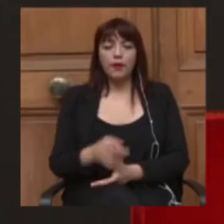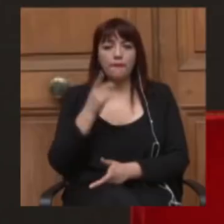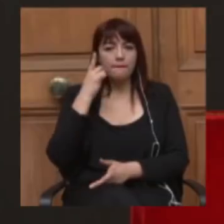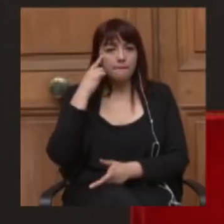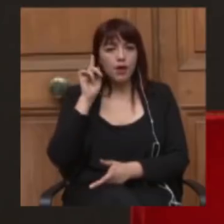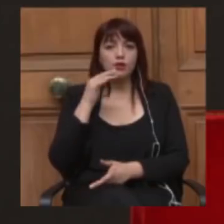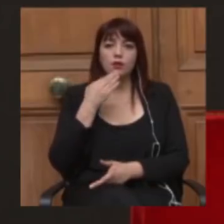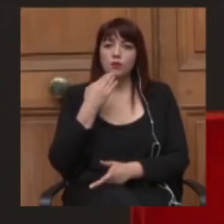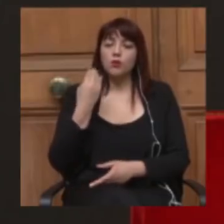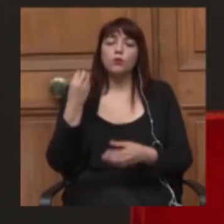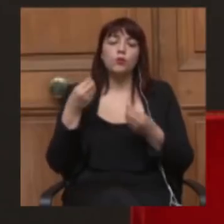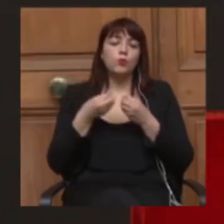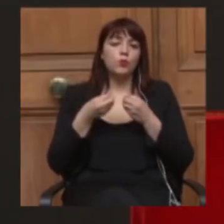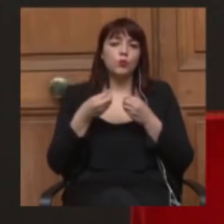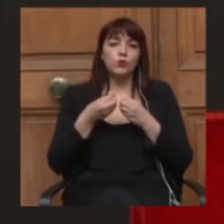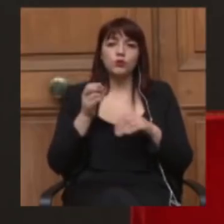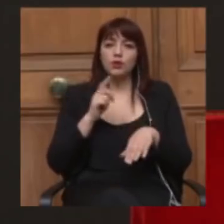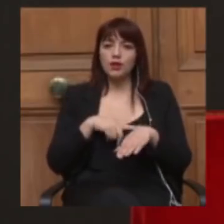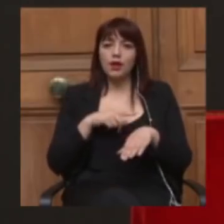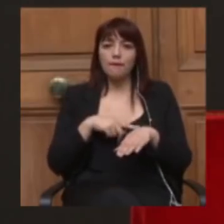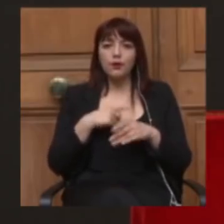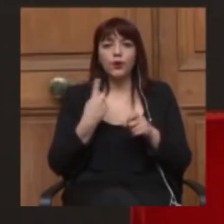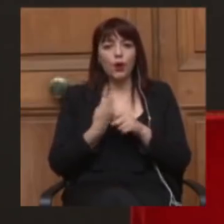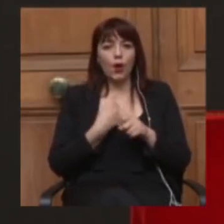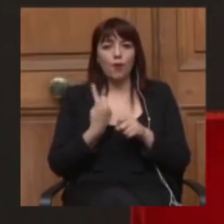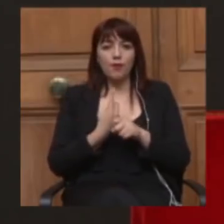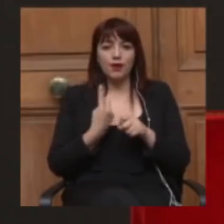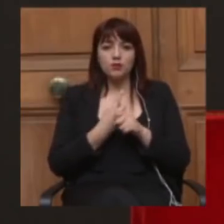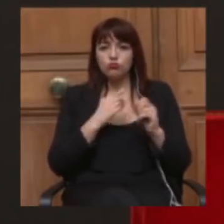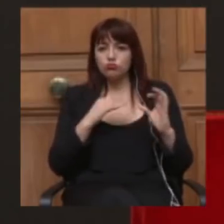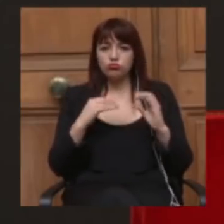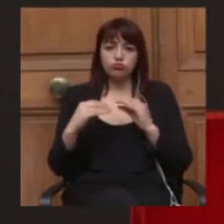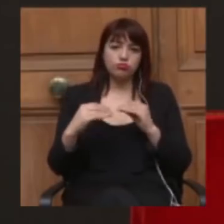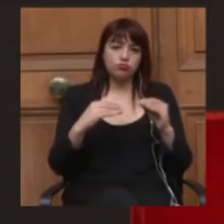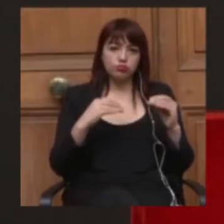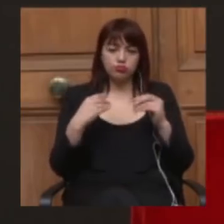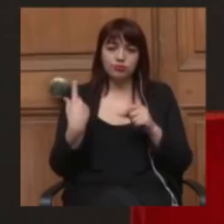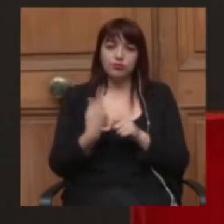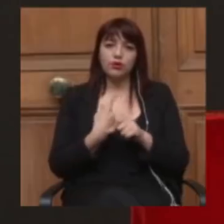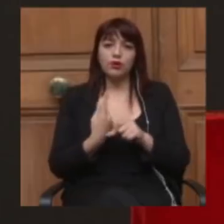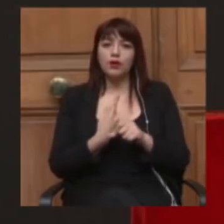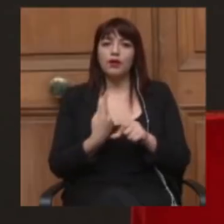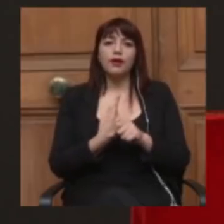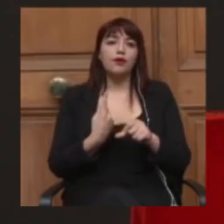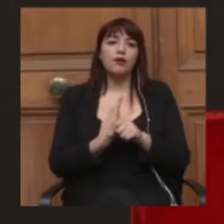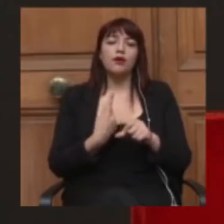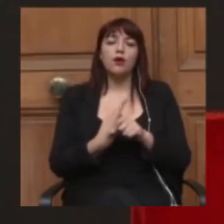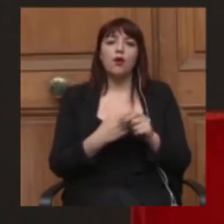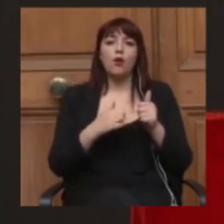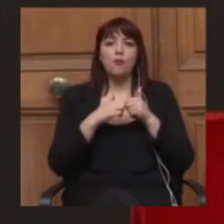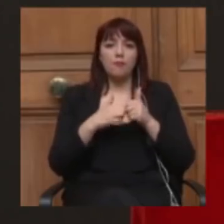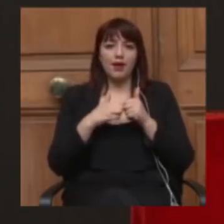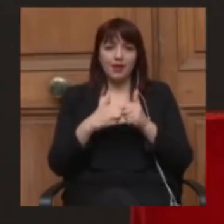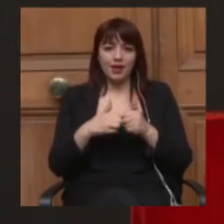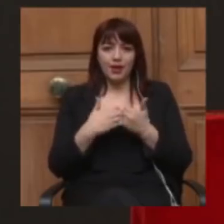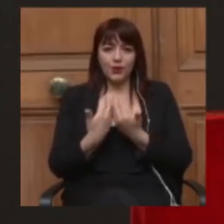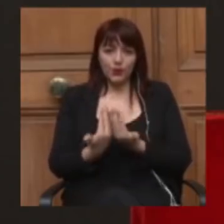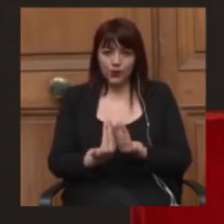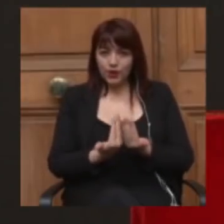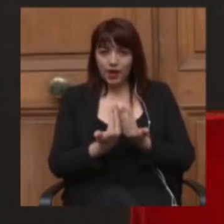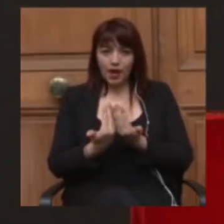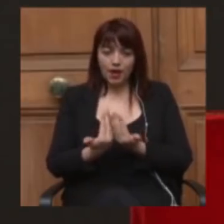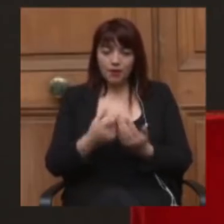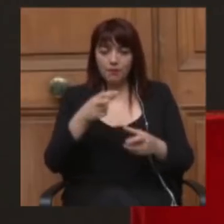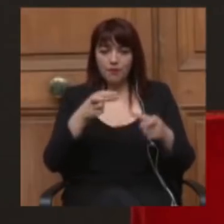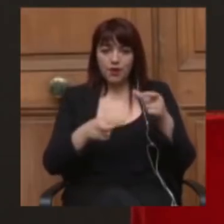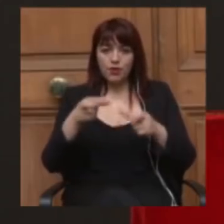in conversation and collaboration with colleagues and students who are writing in the fields